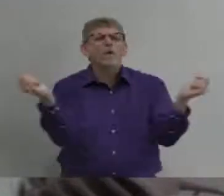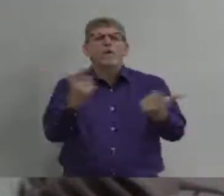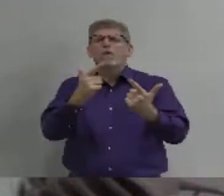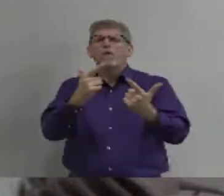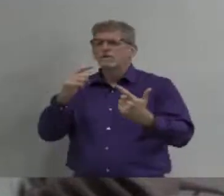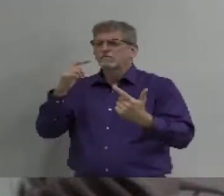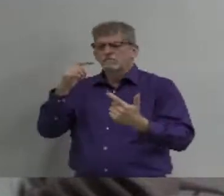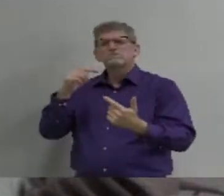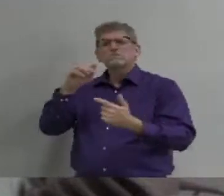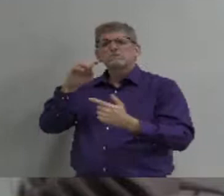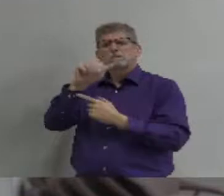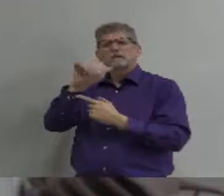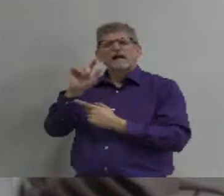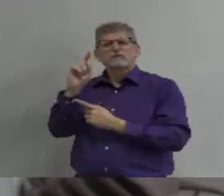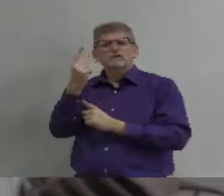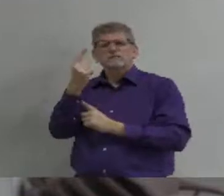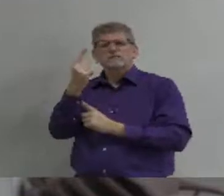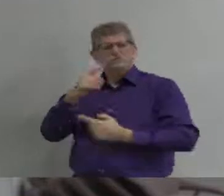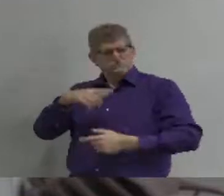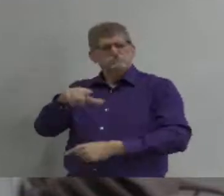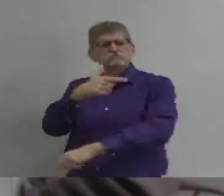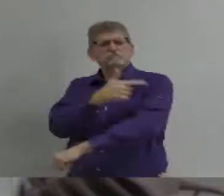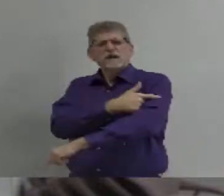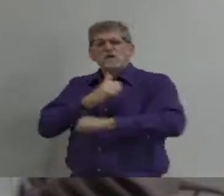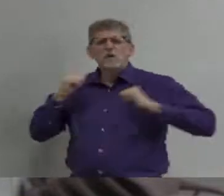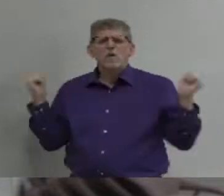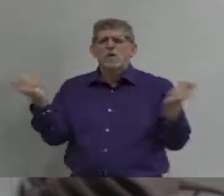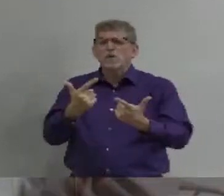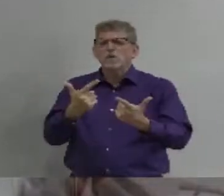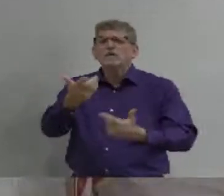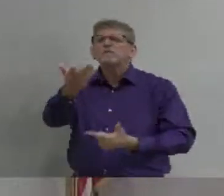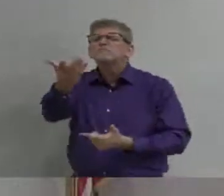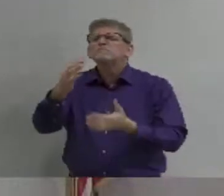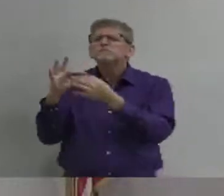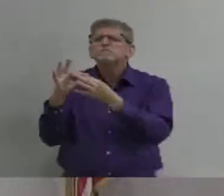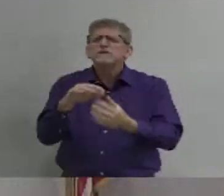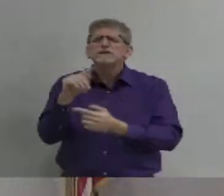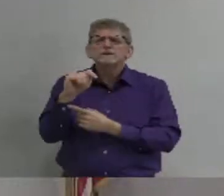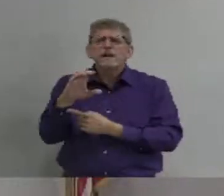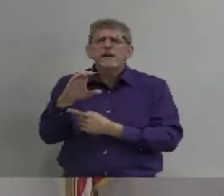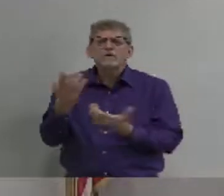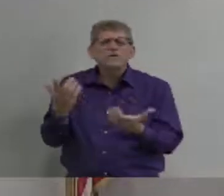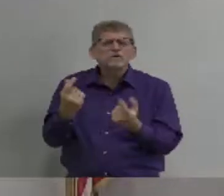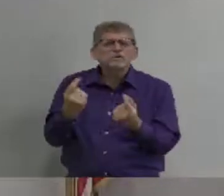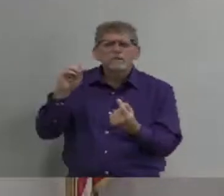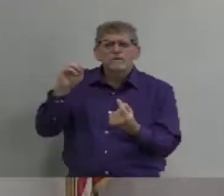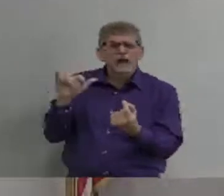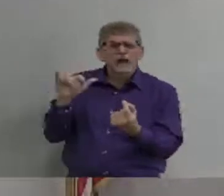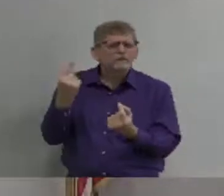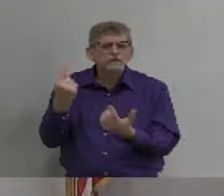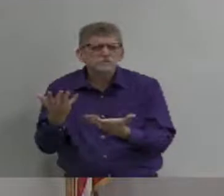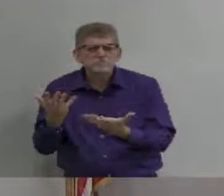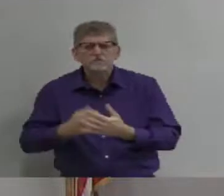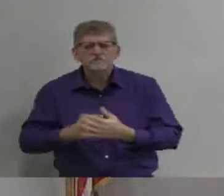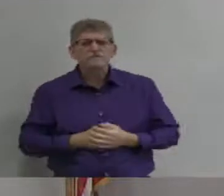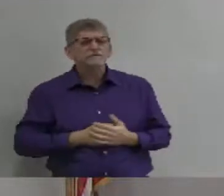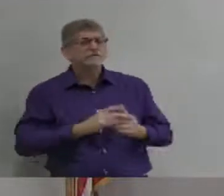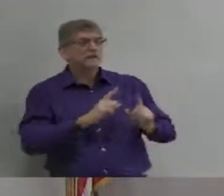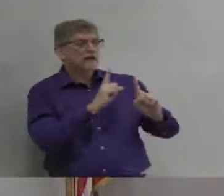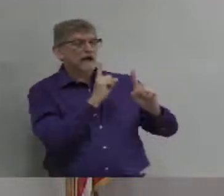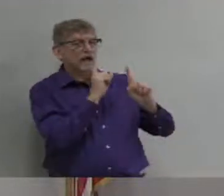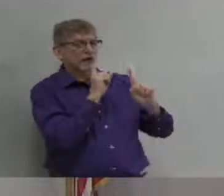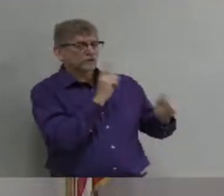here in Tippecanoe County? You know, one, we were very happy to hear the president say